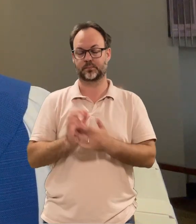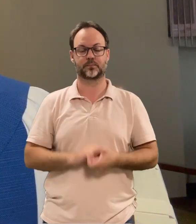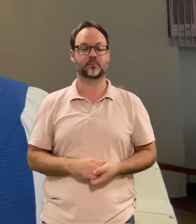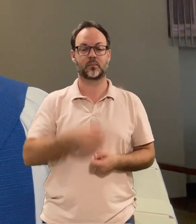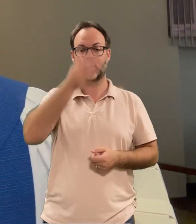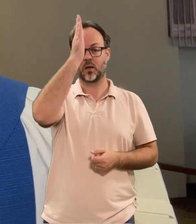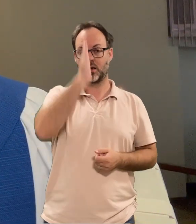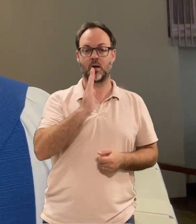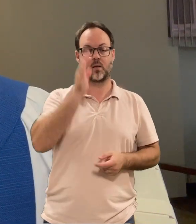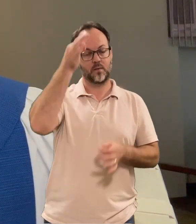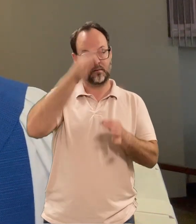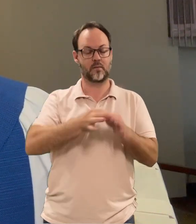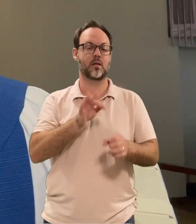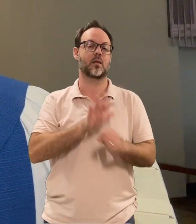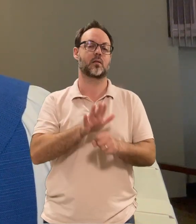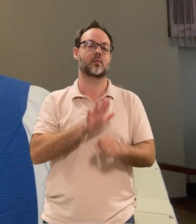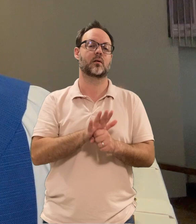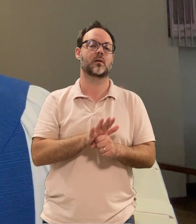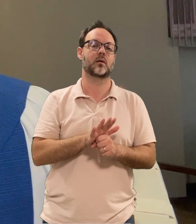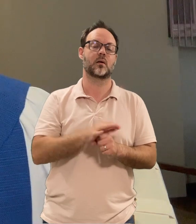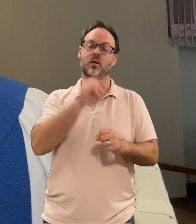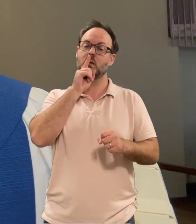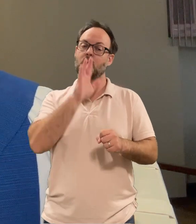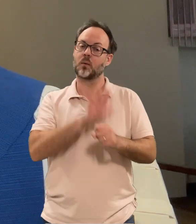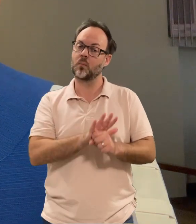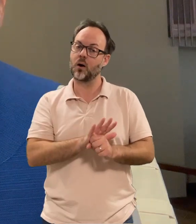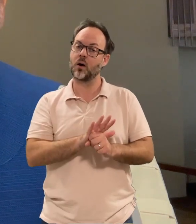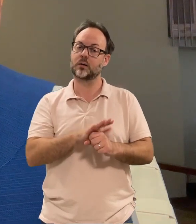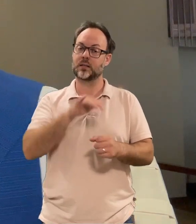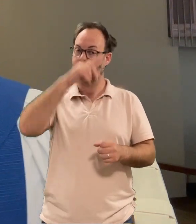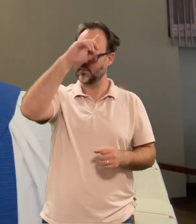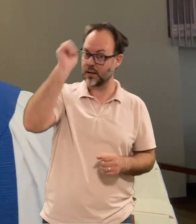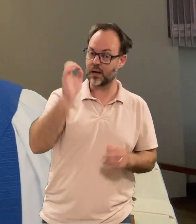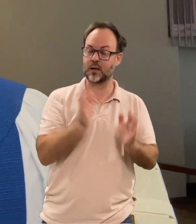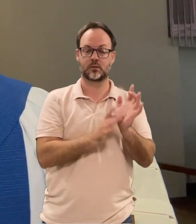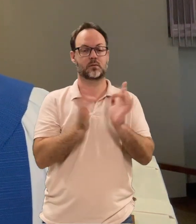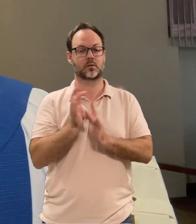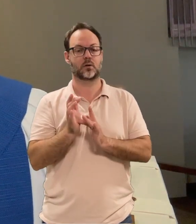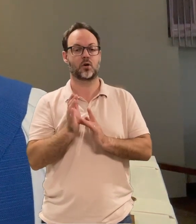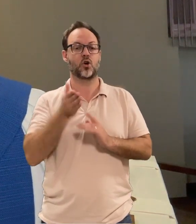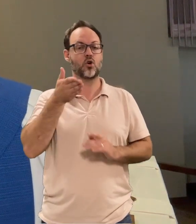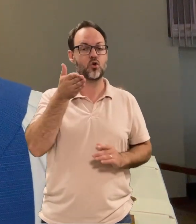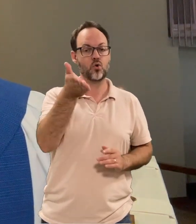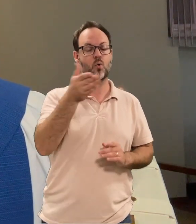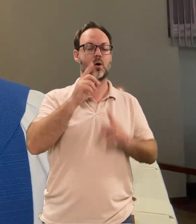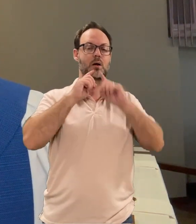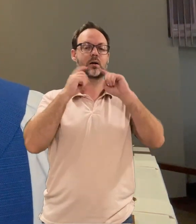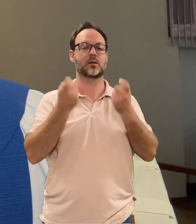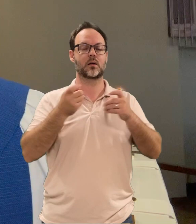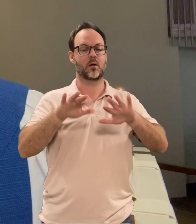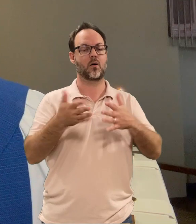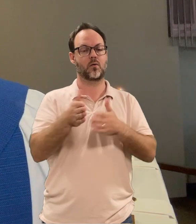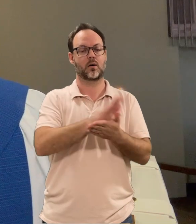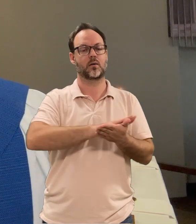given the name Jesus. God is faithful, And he promises that because of Jesus,